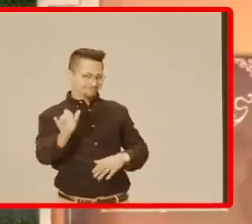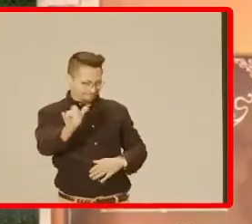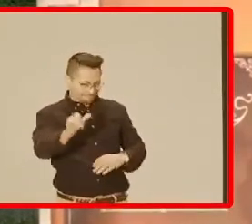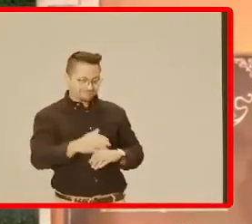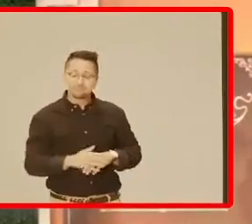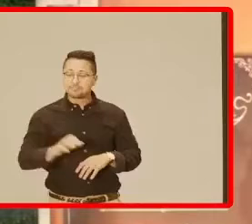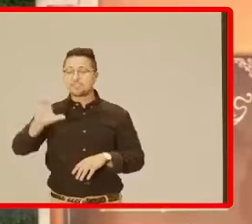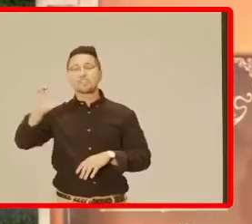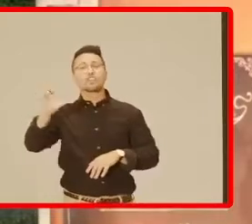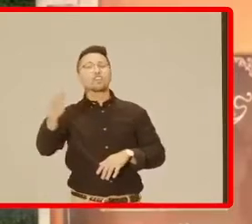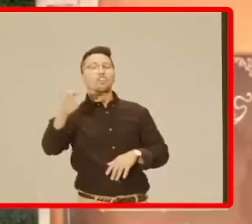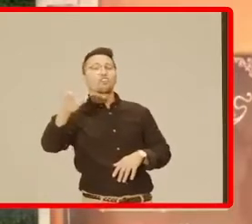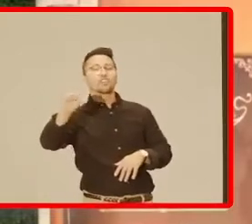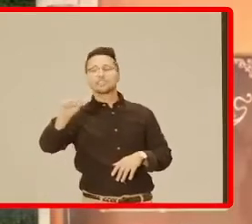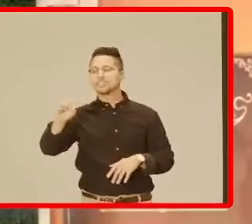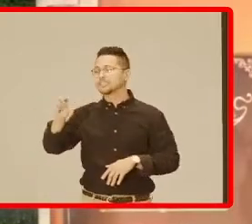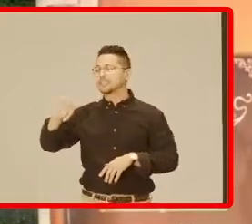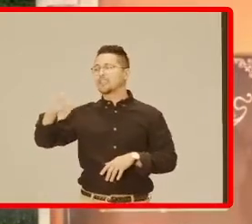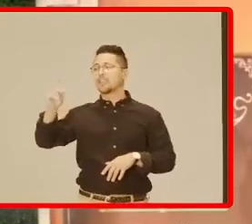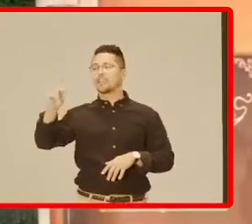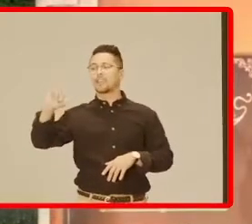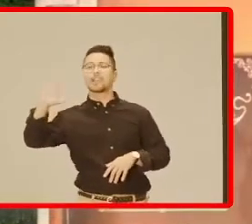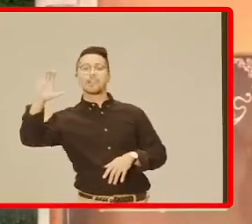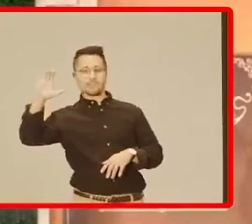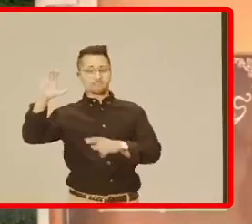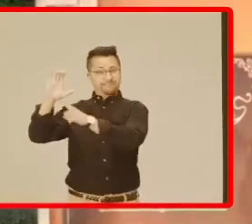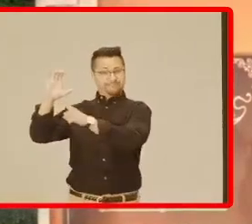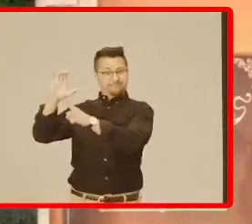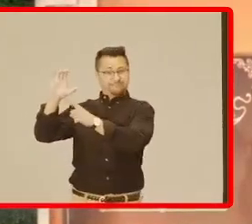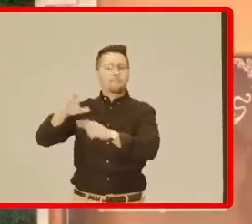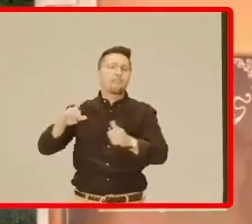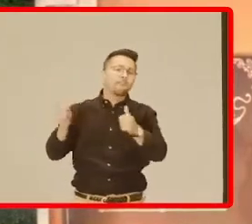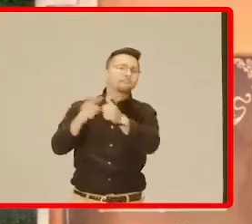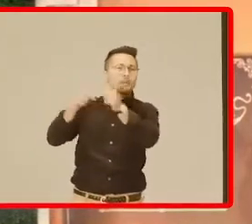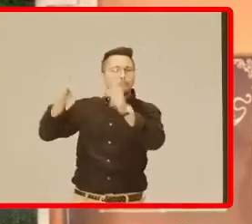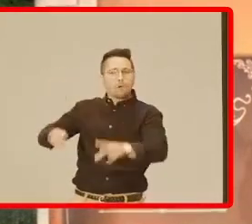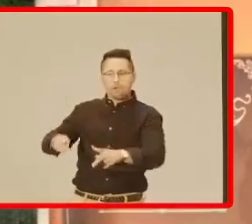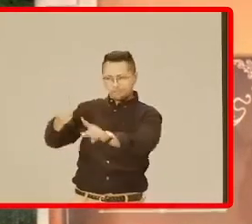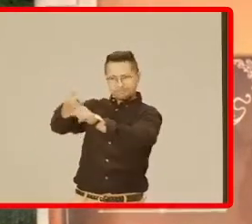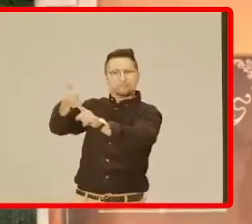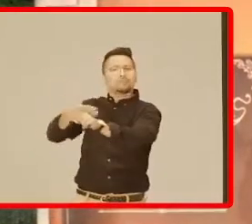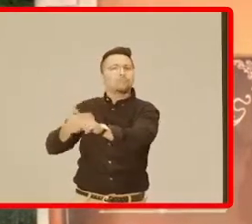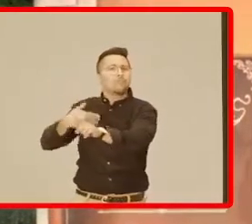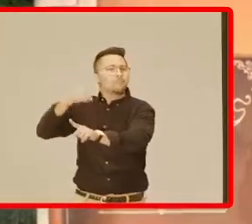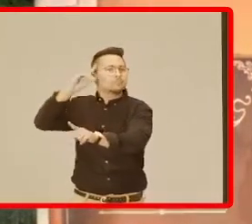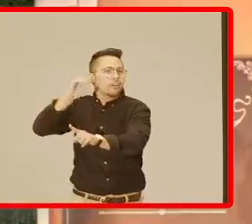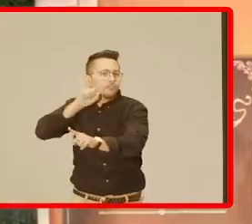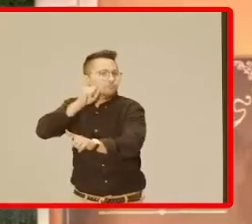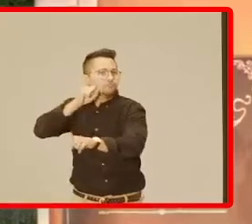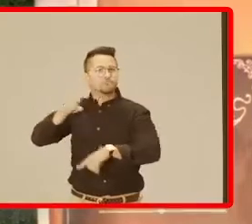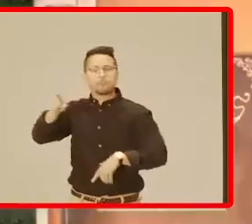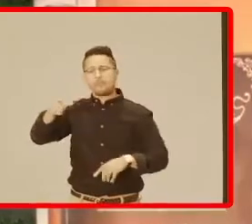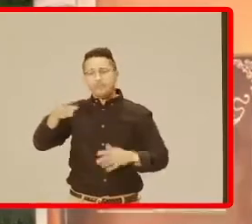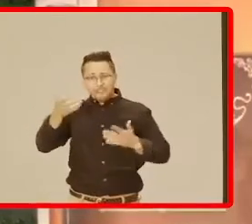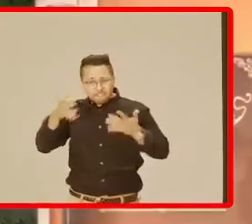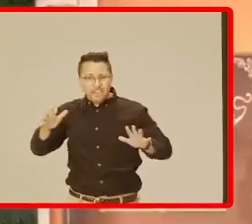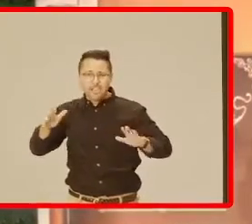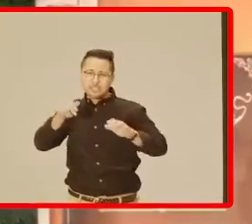Chris Nikic is the very first person with Down syndrome to complete an